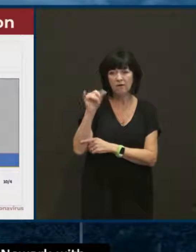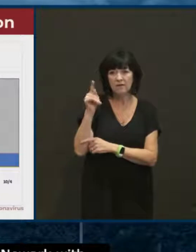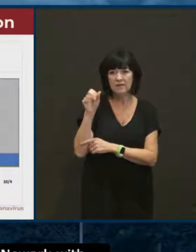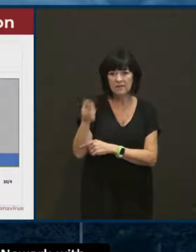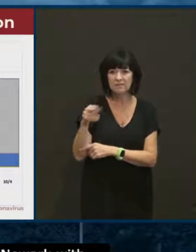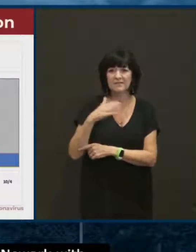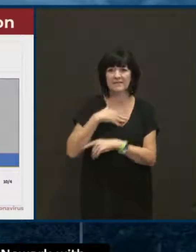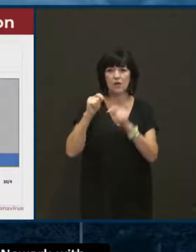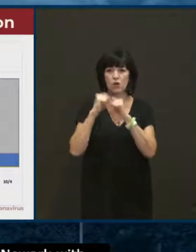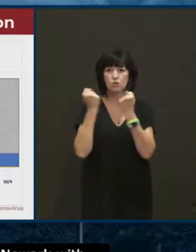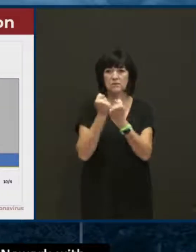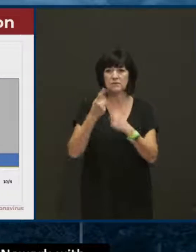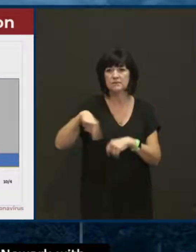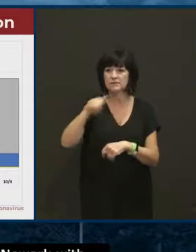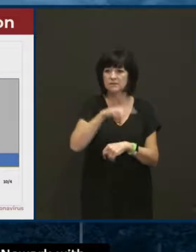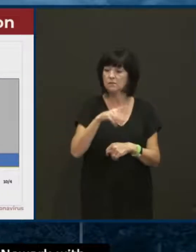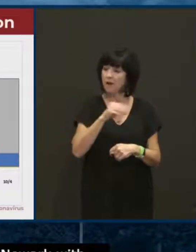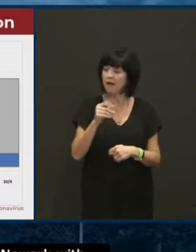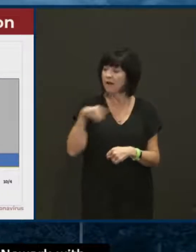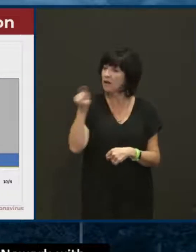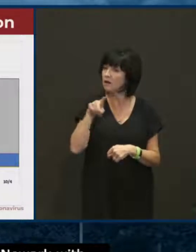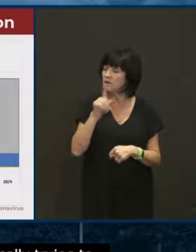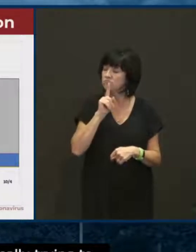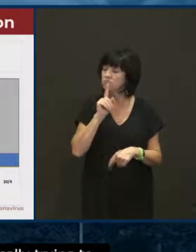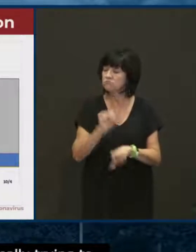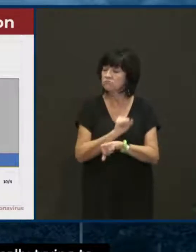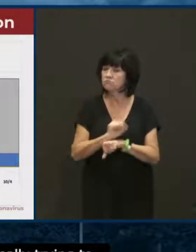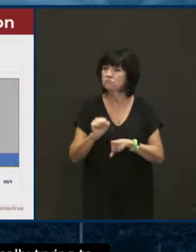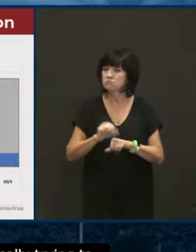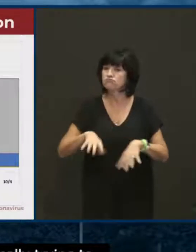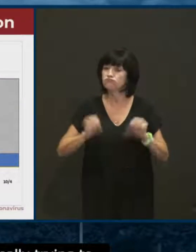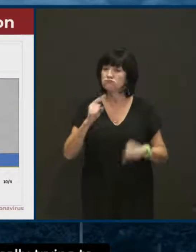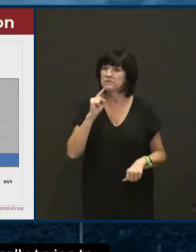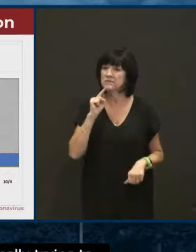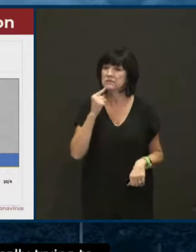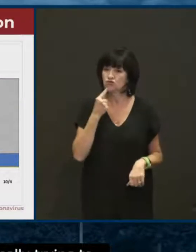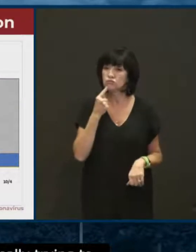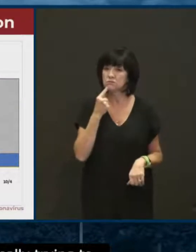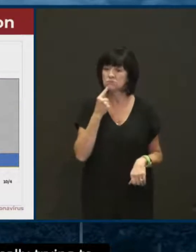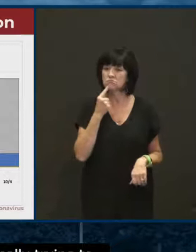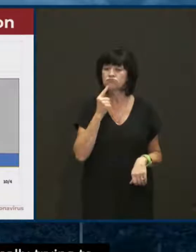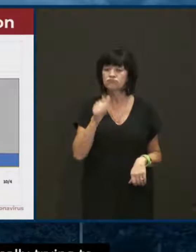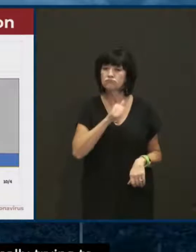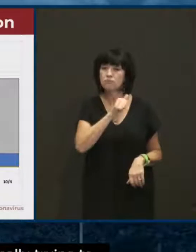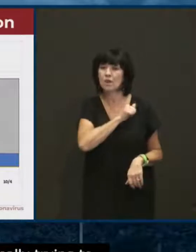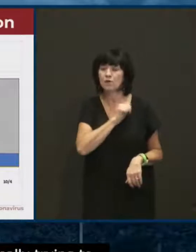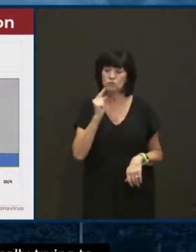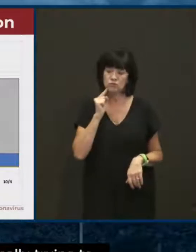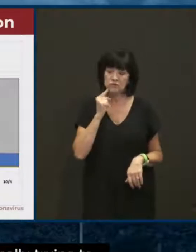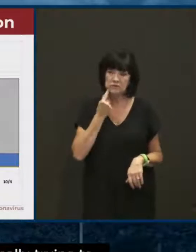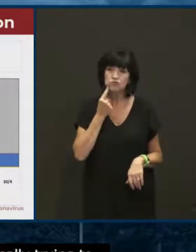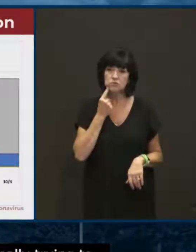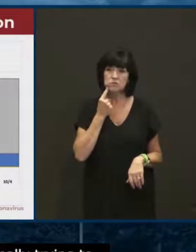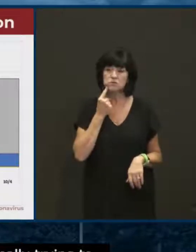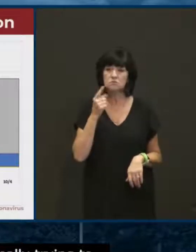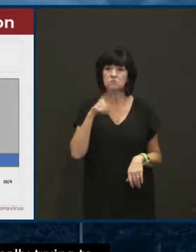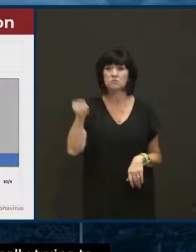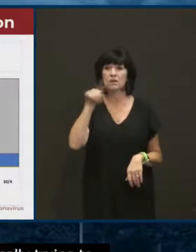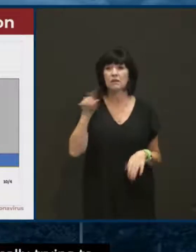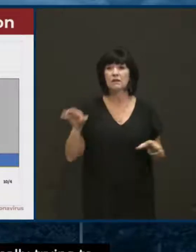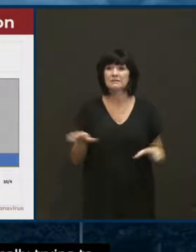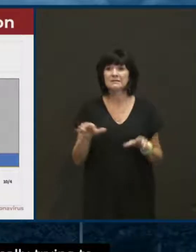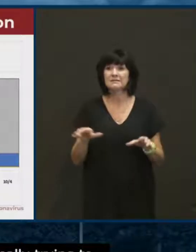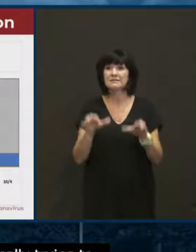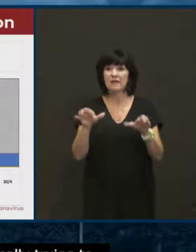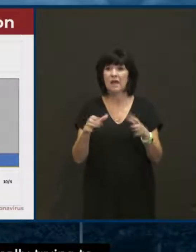get ahead of it and to take it seriously. And the University of Delaware really did. They most of this activity or these cases were coming